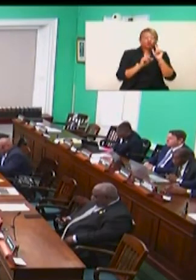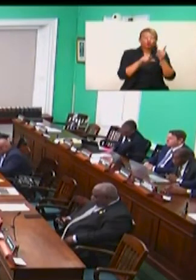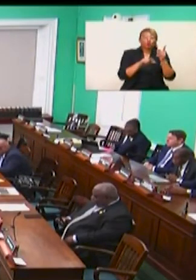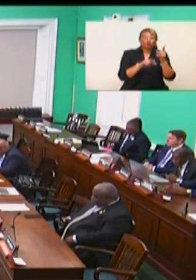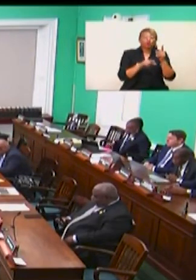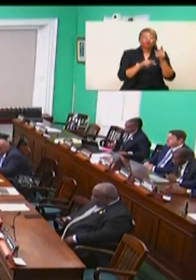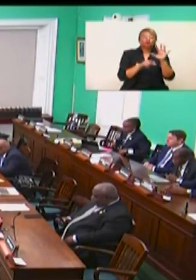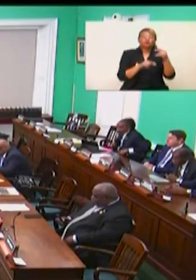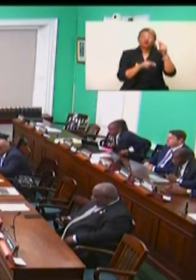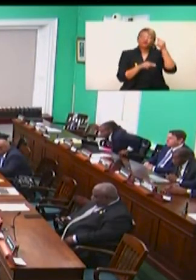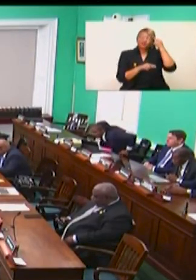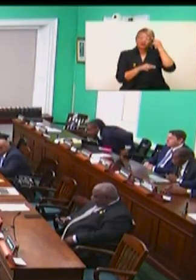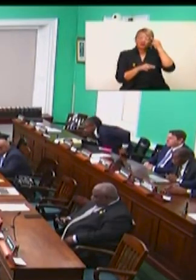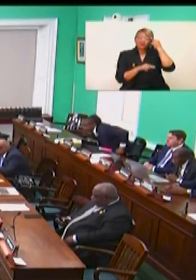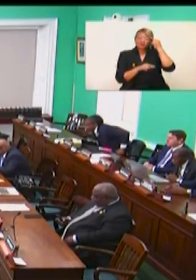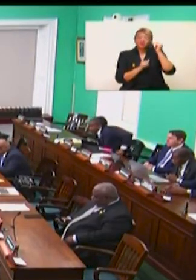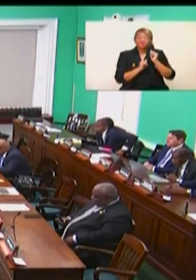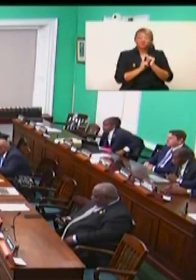the government.